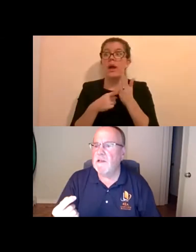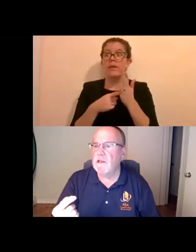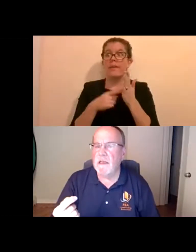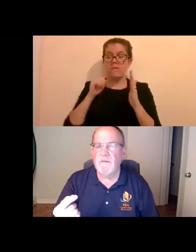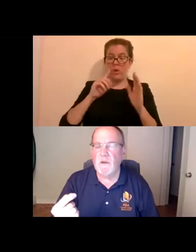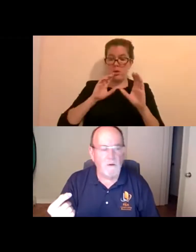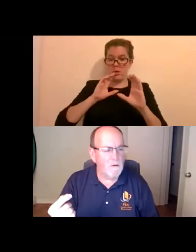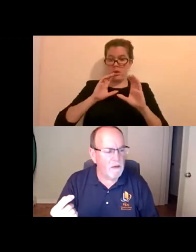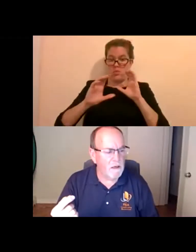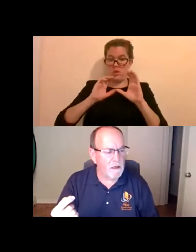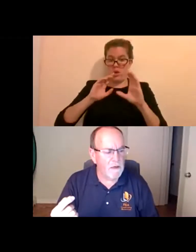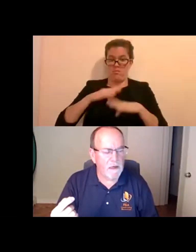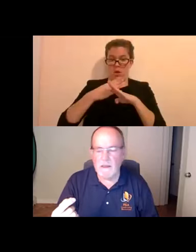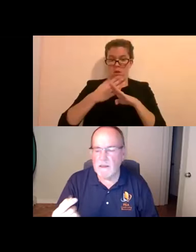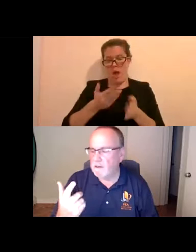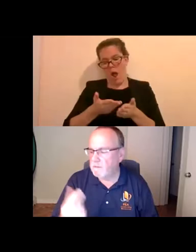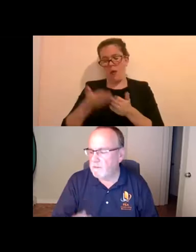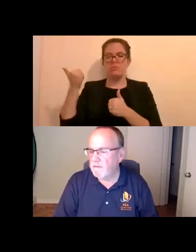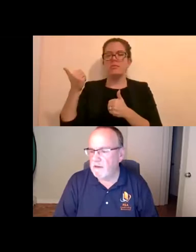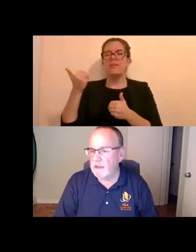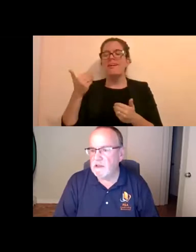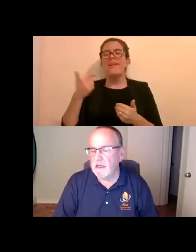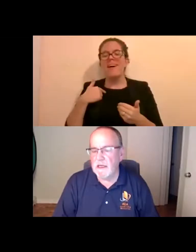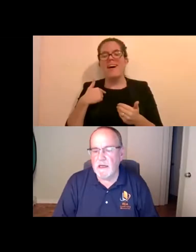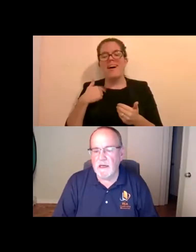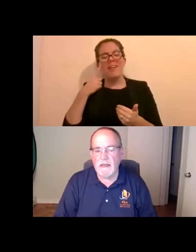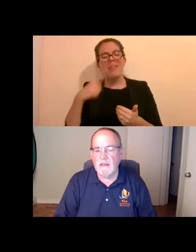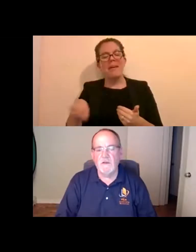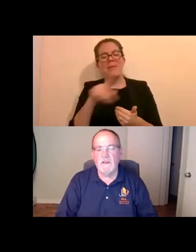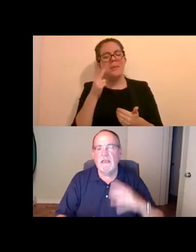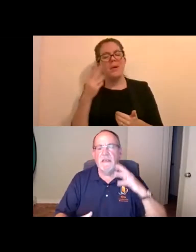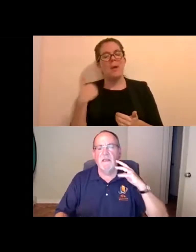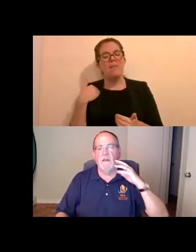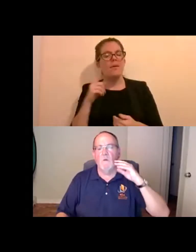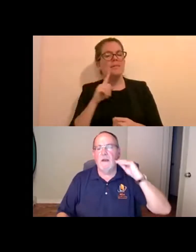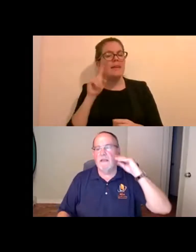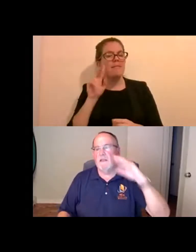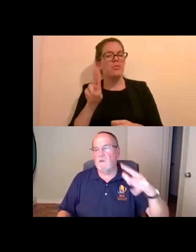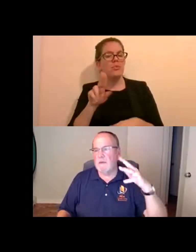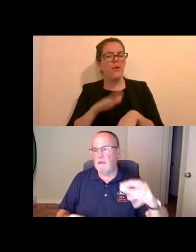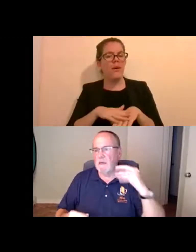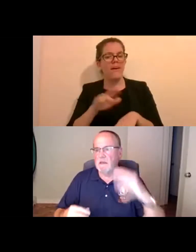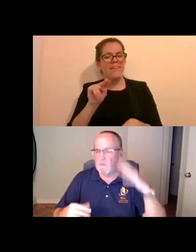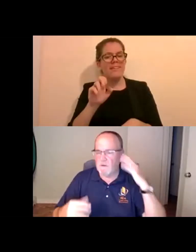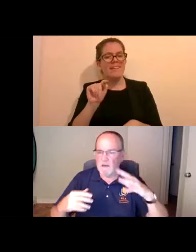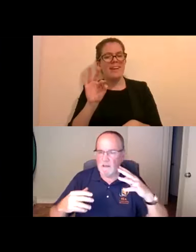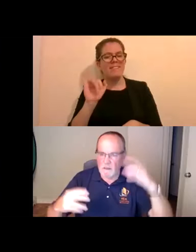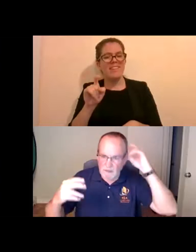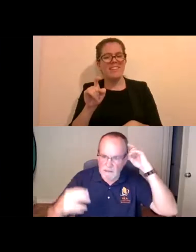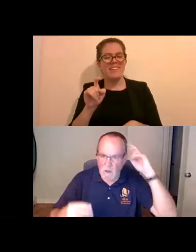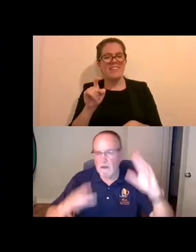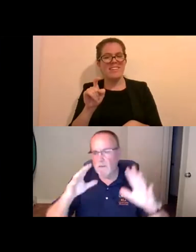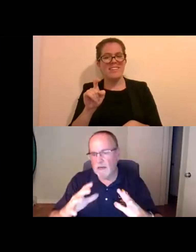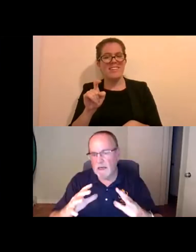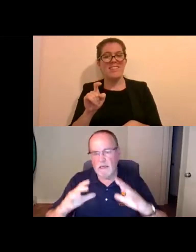been watching Deaf U on Netflix, and you see, one kid speaking is very,